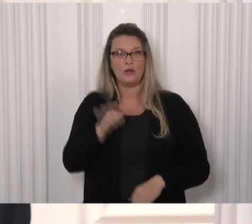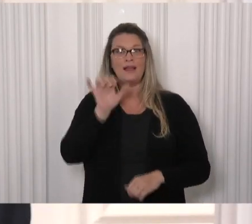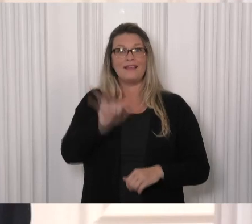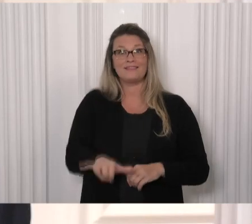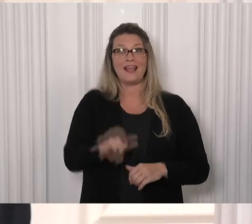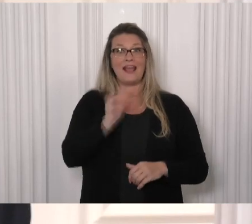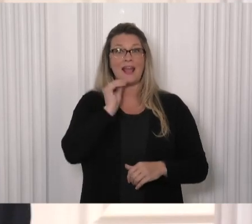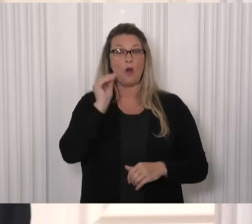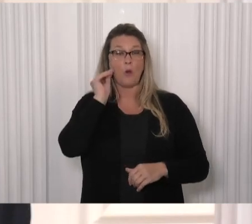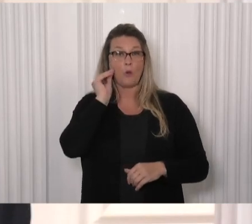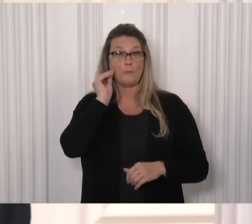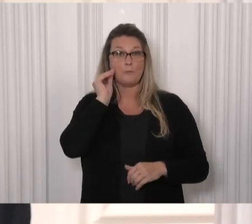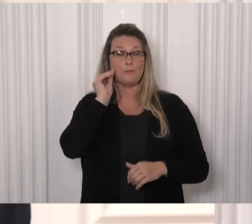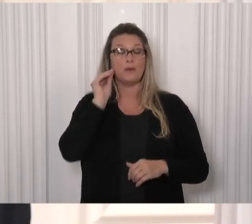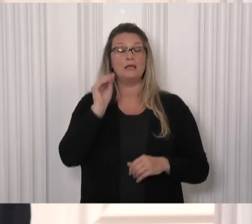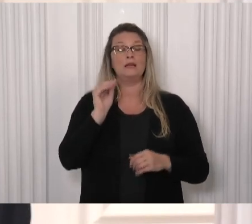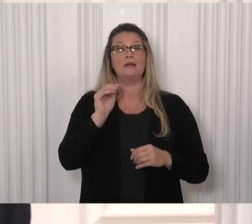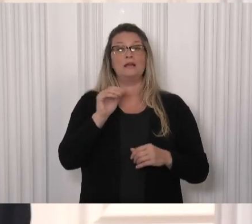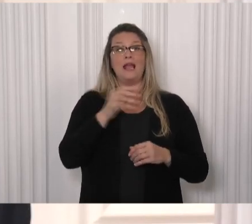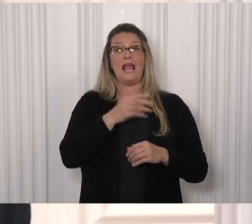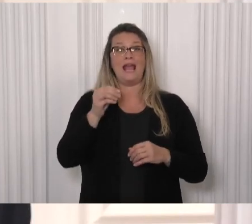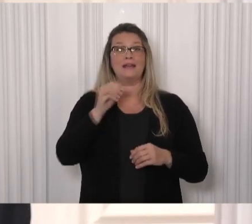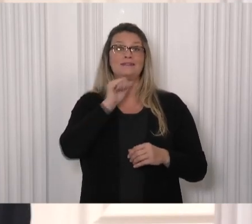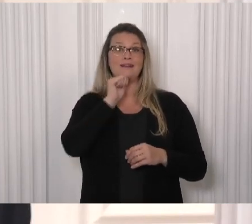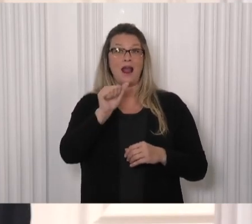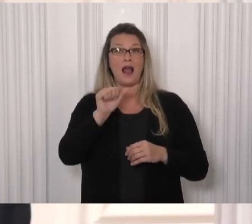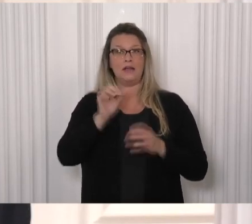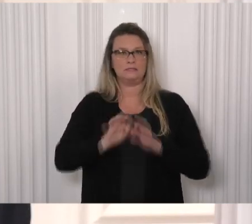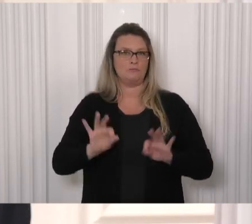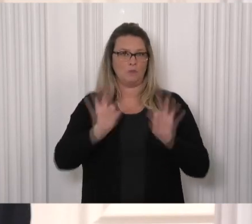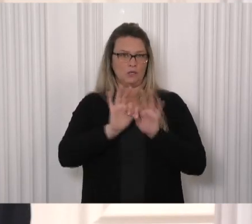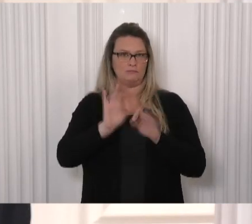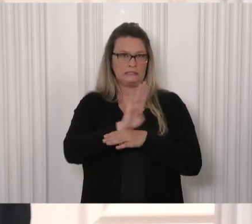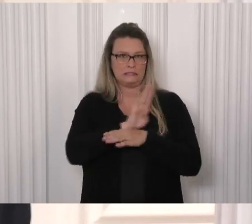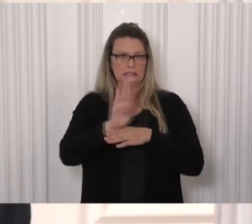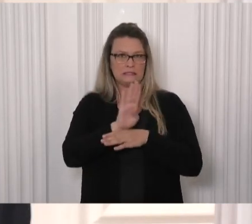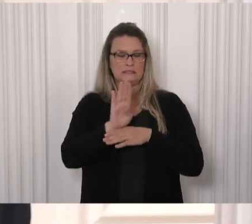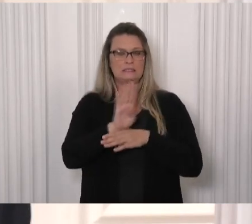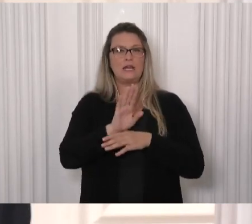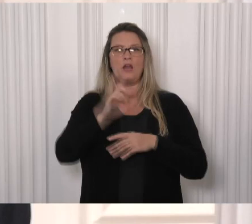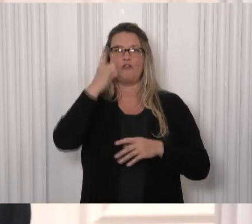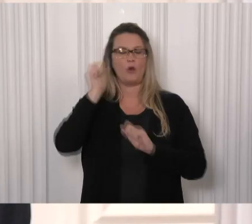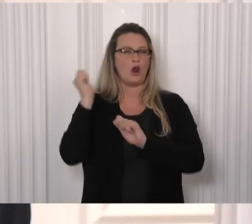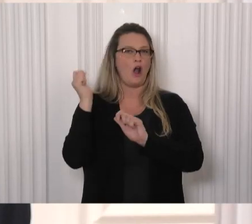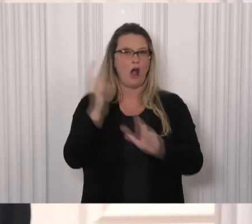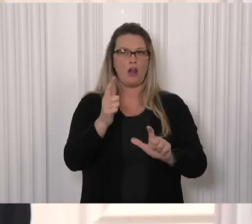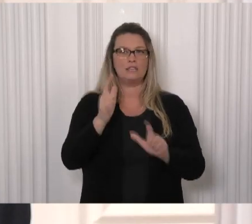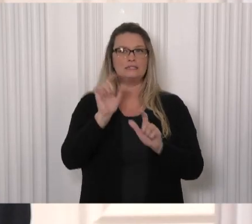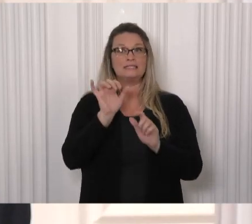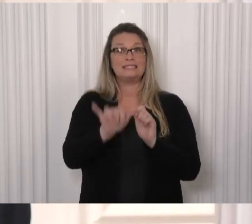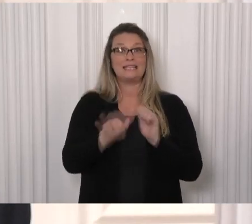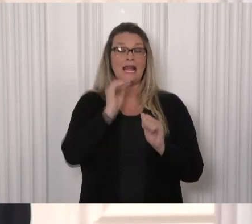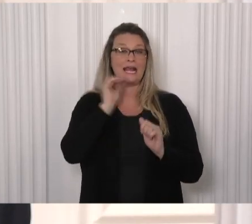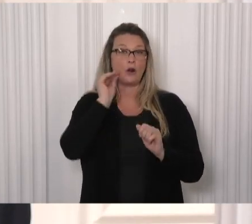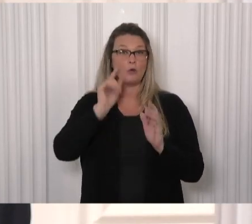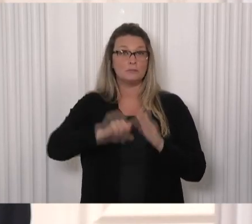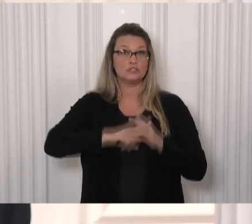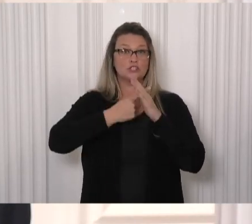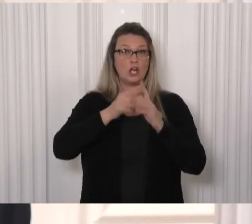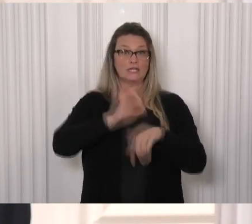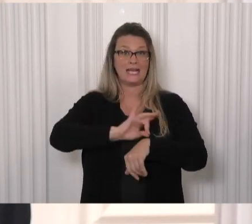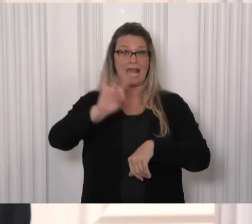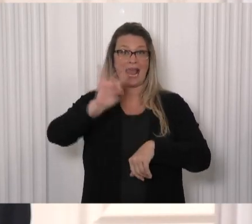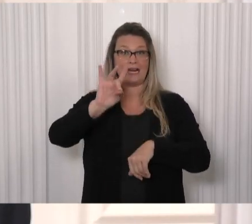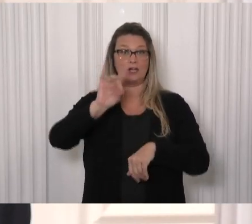stay-home portion. This is for the non-essential businesses. This is for all of it. It goes into effect at 8